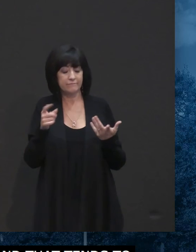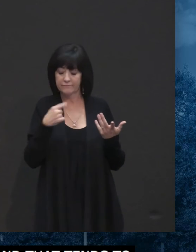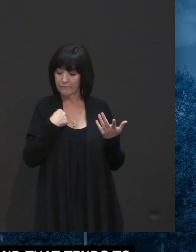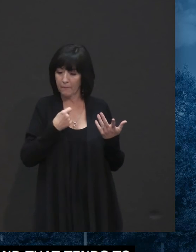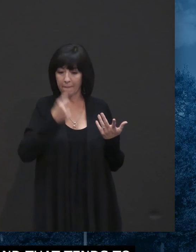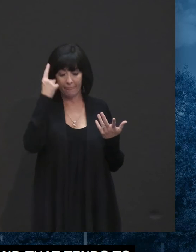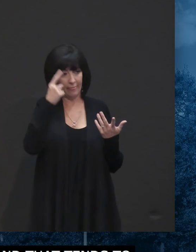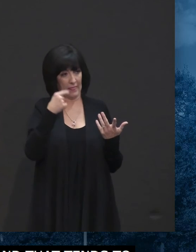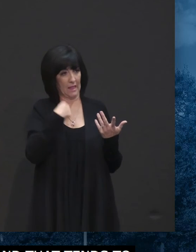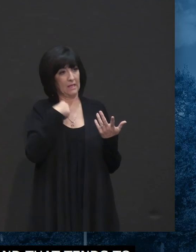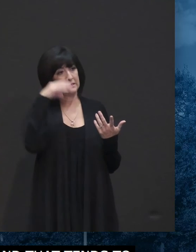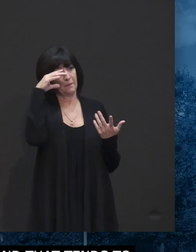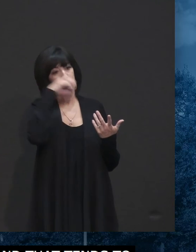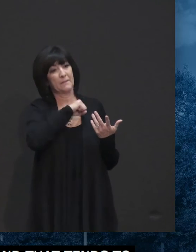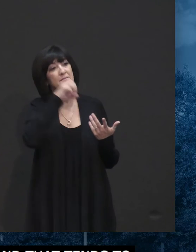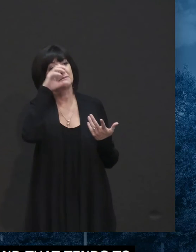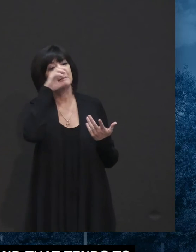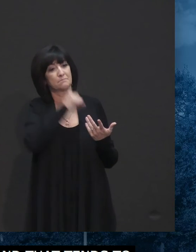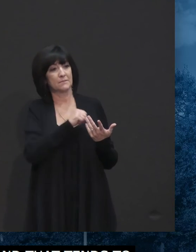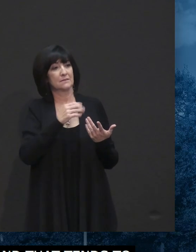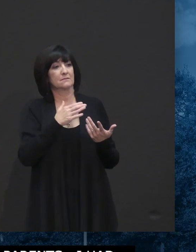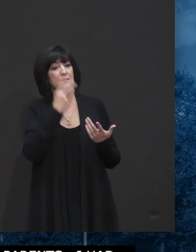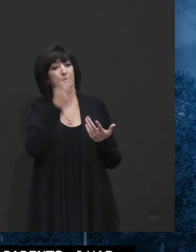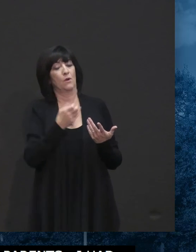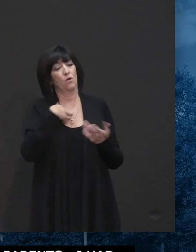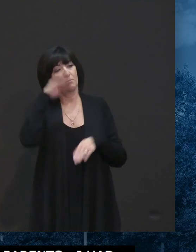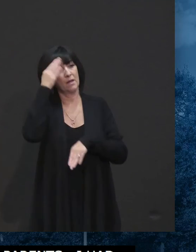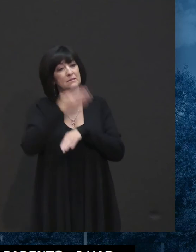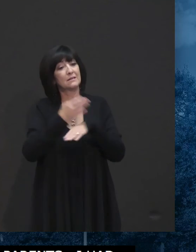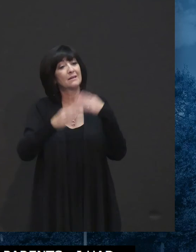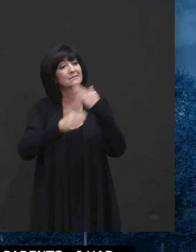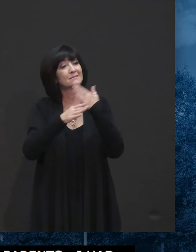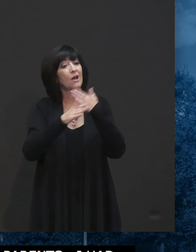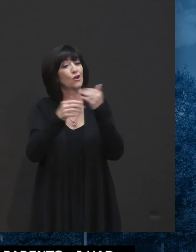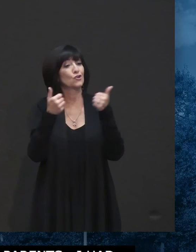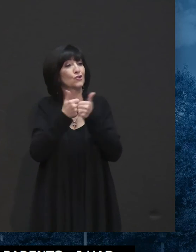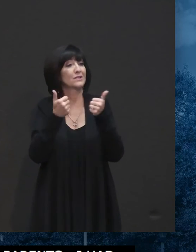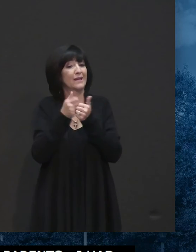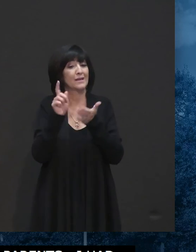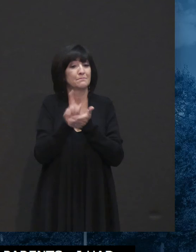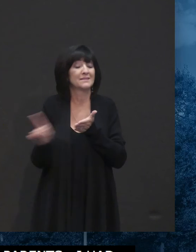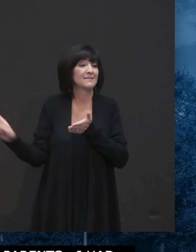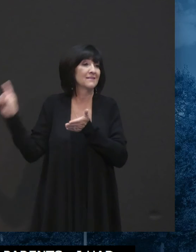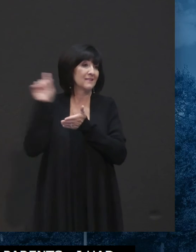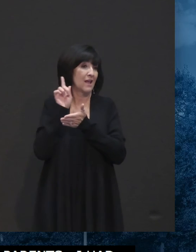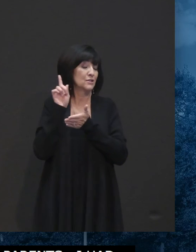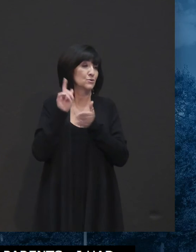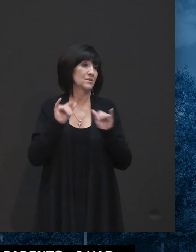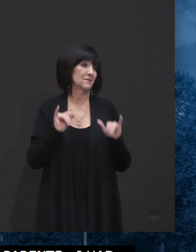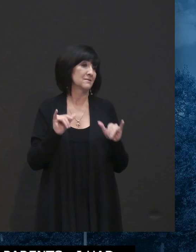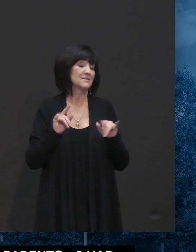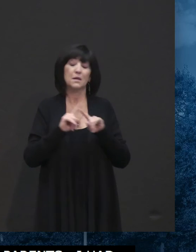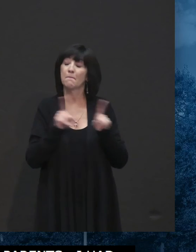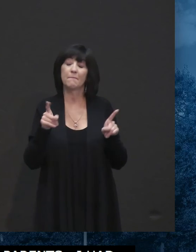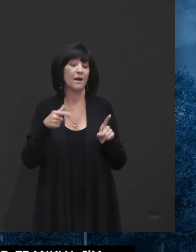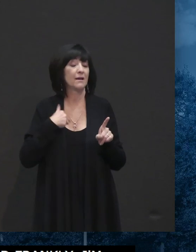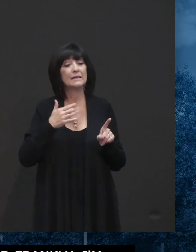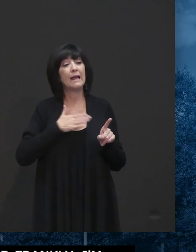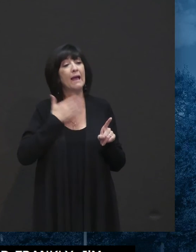son's soccer games last week. And frankly, I'm just really happy that he's playing.